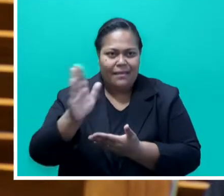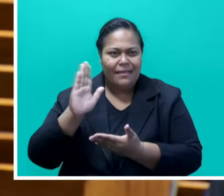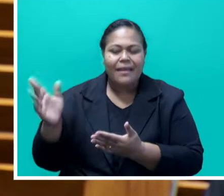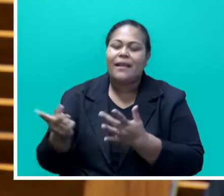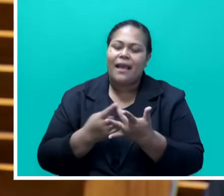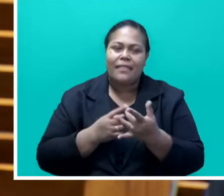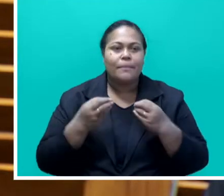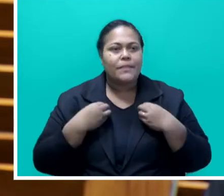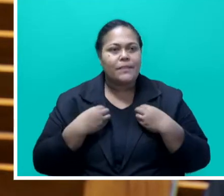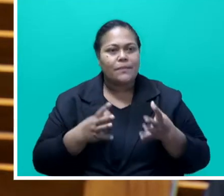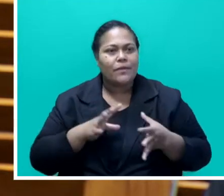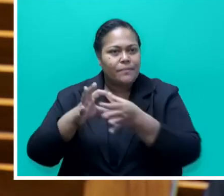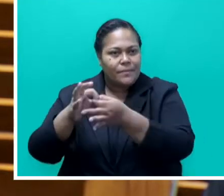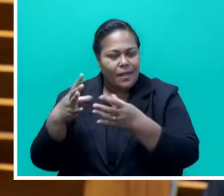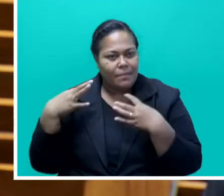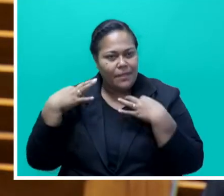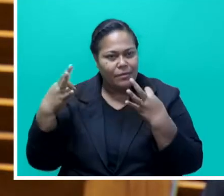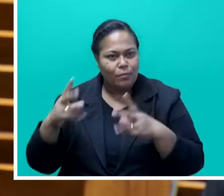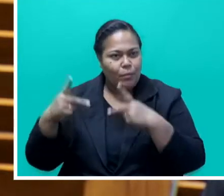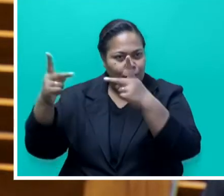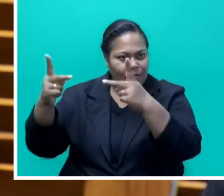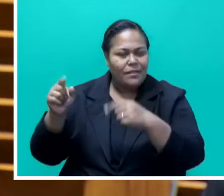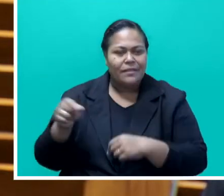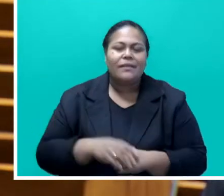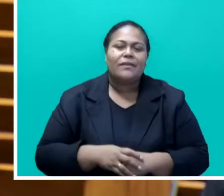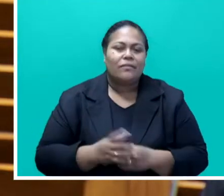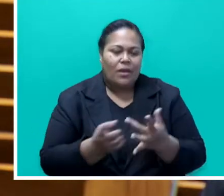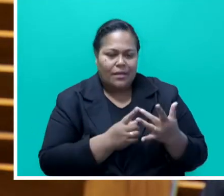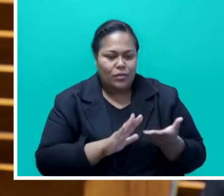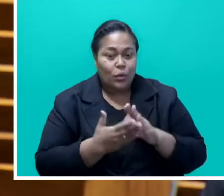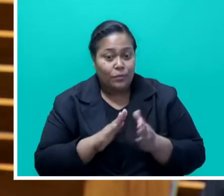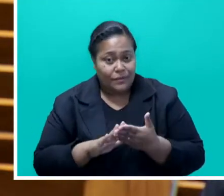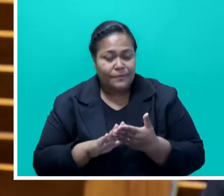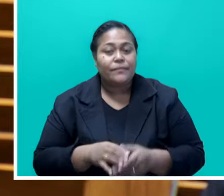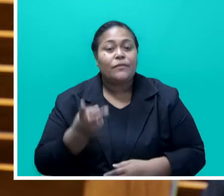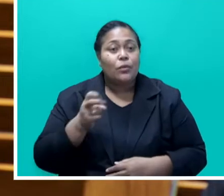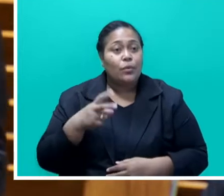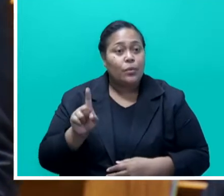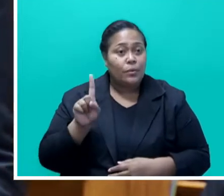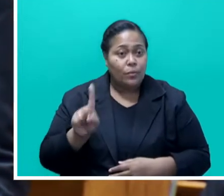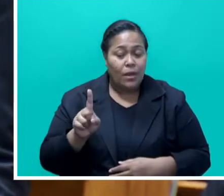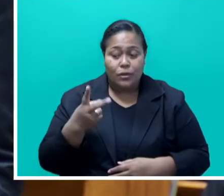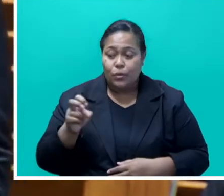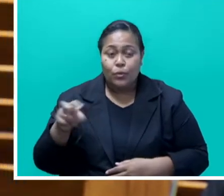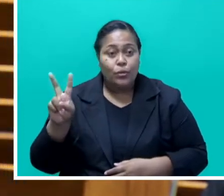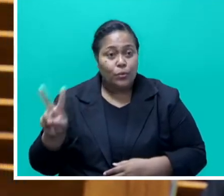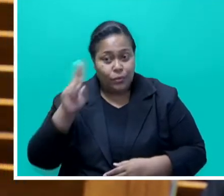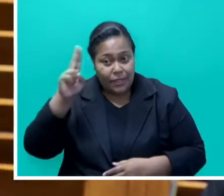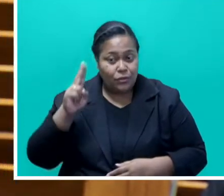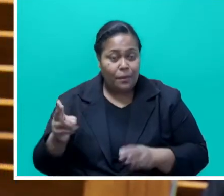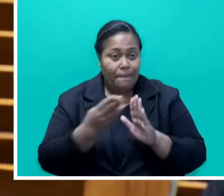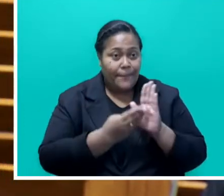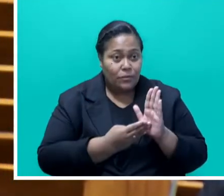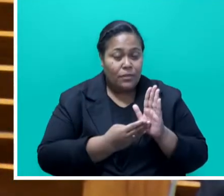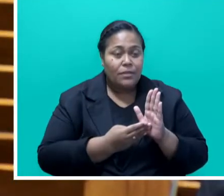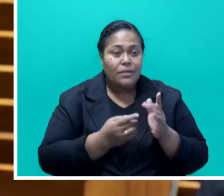having a stronger governance structure and with community members. In the 2021-2022 national budget, we were allocated